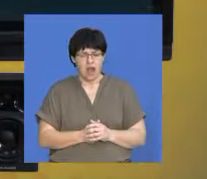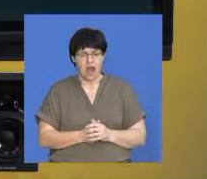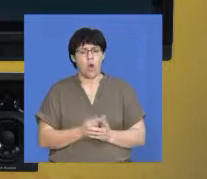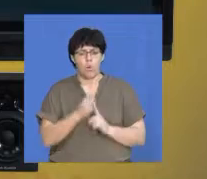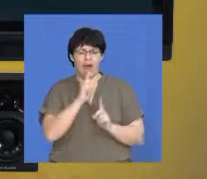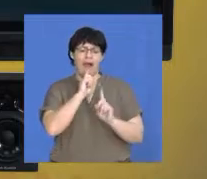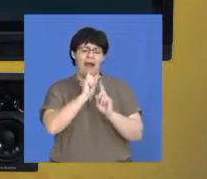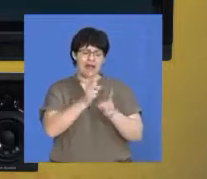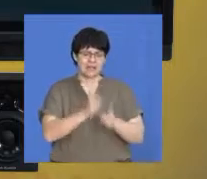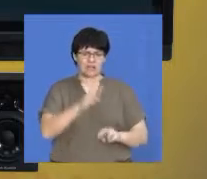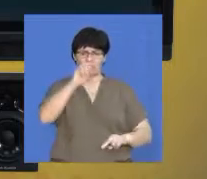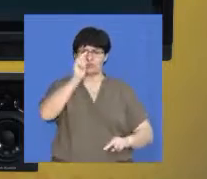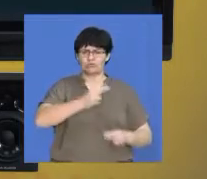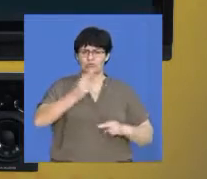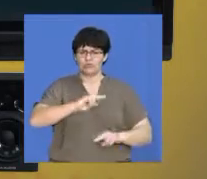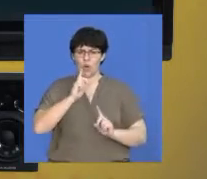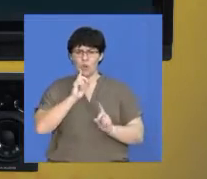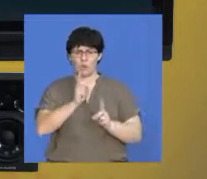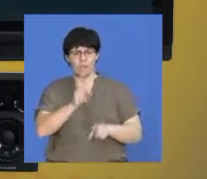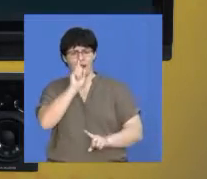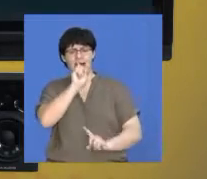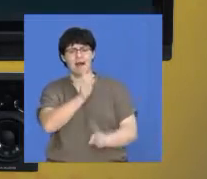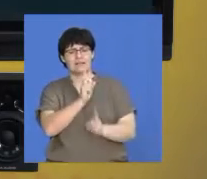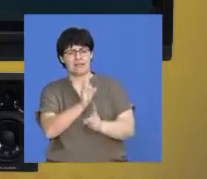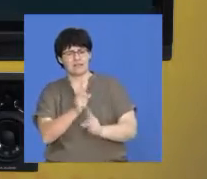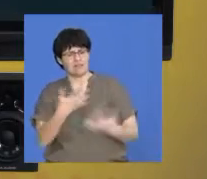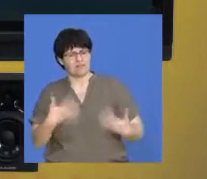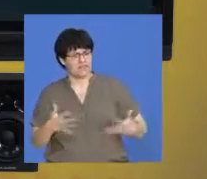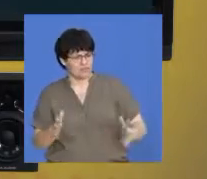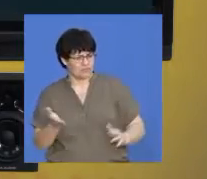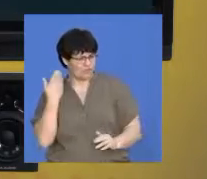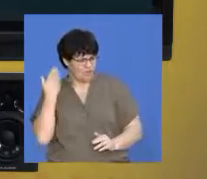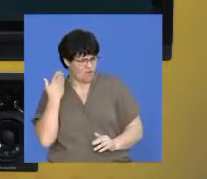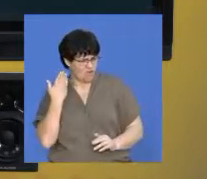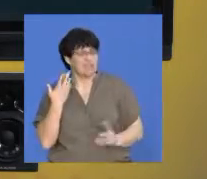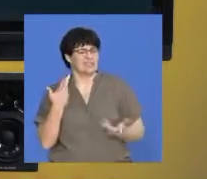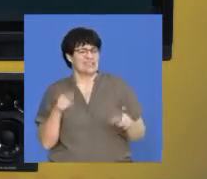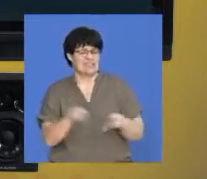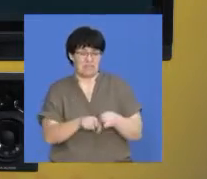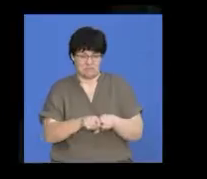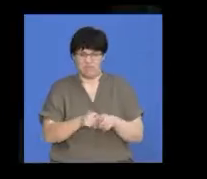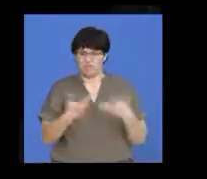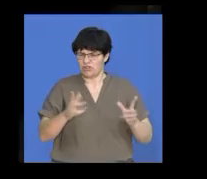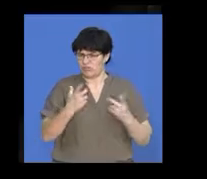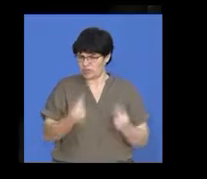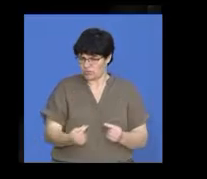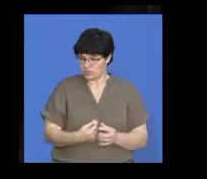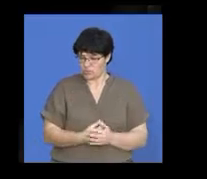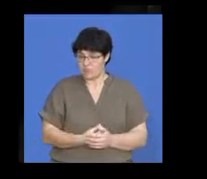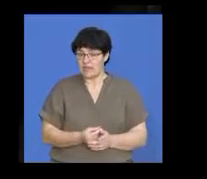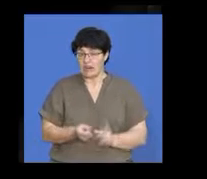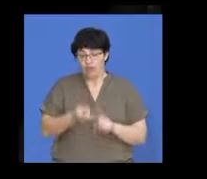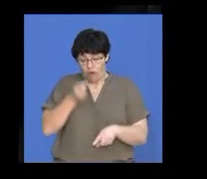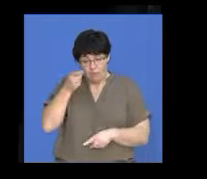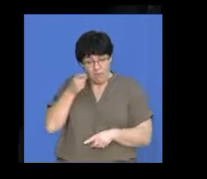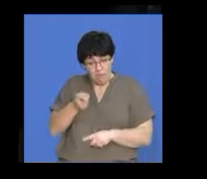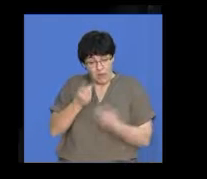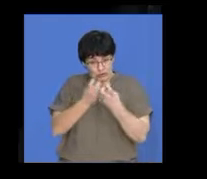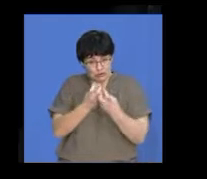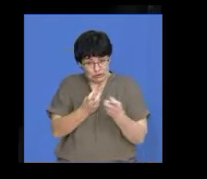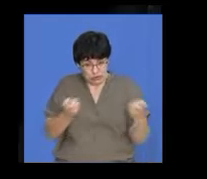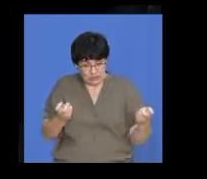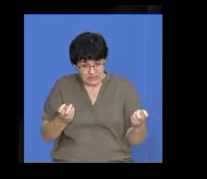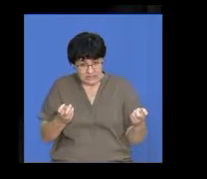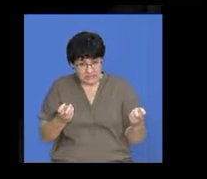were answering those short questions beforehand, as we did. Okay, so you have to use information from the relevant